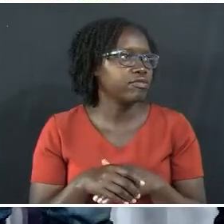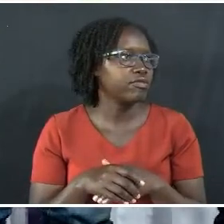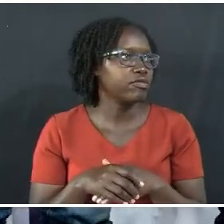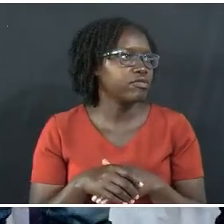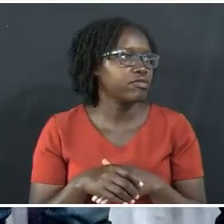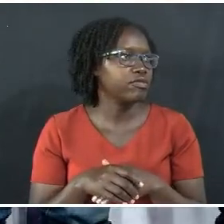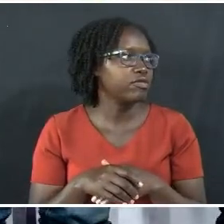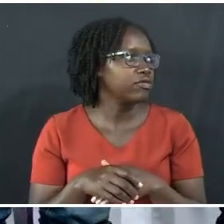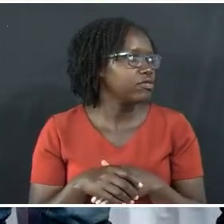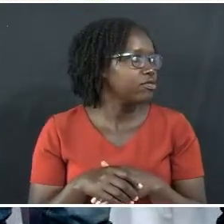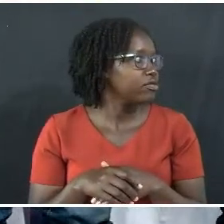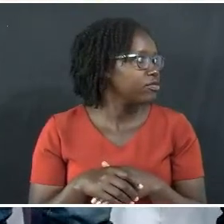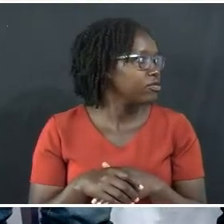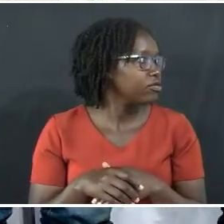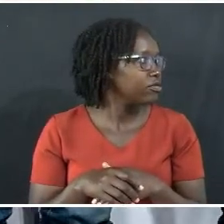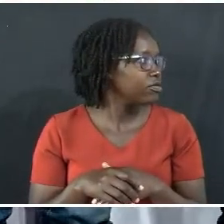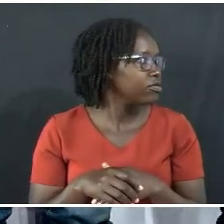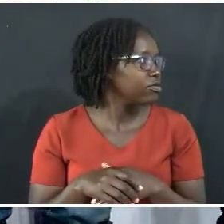Well done.